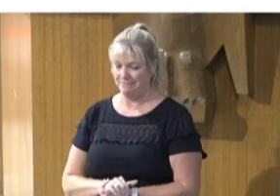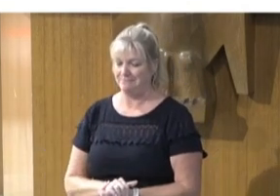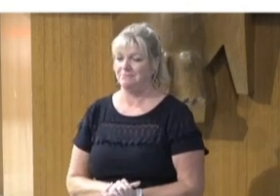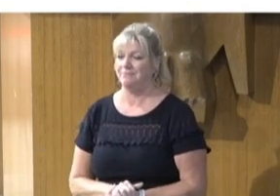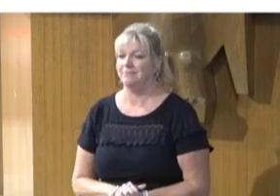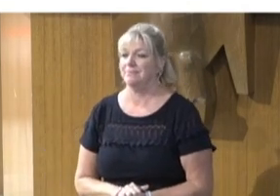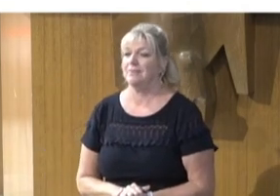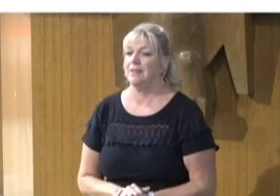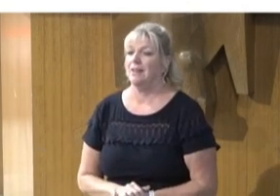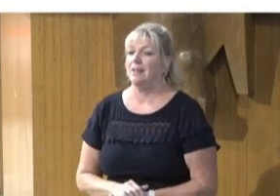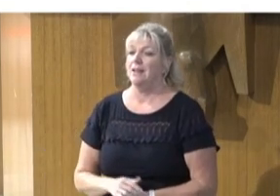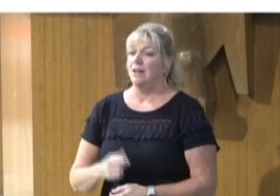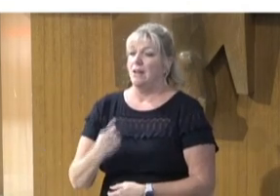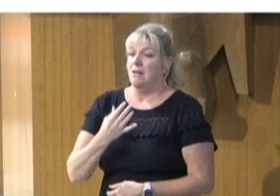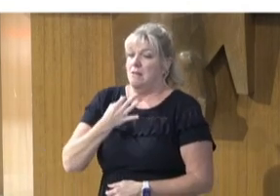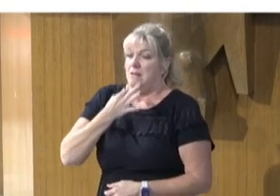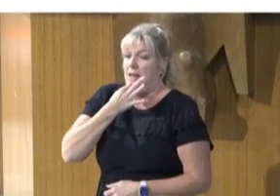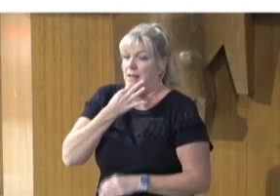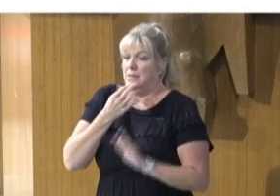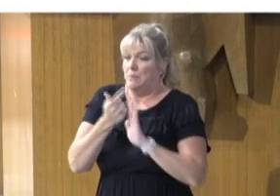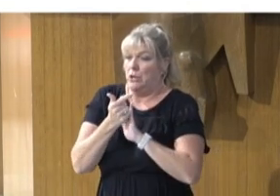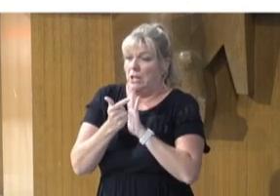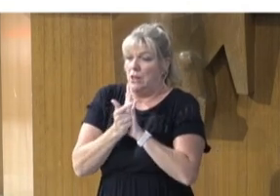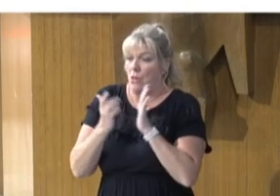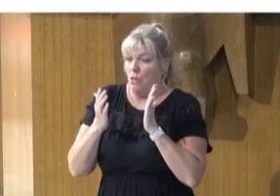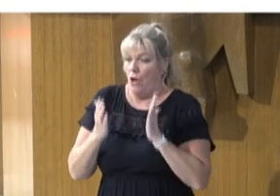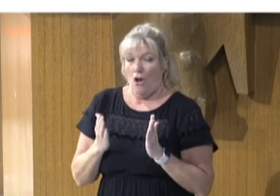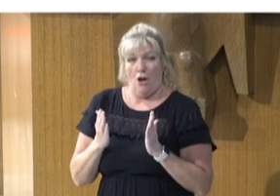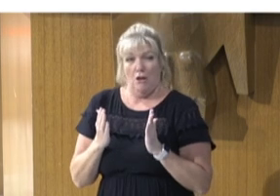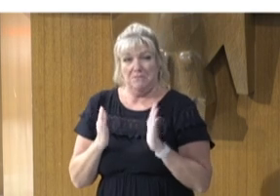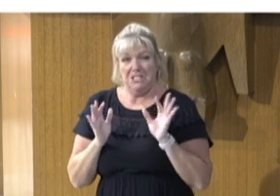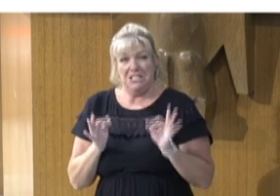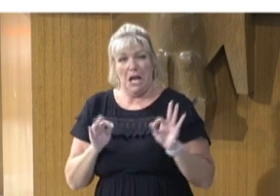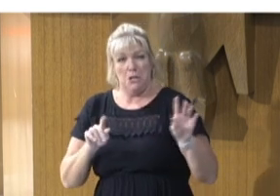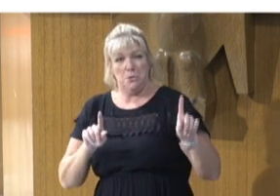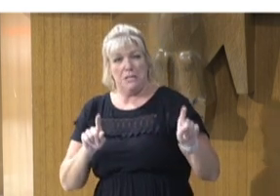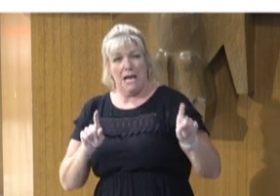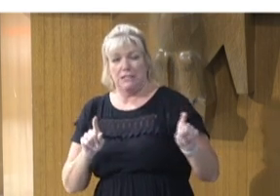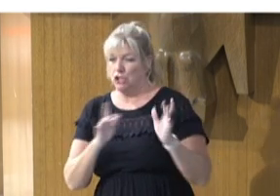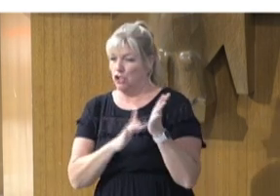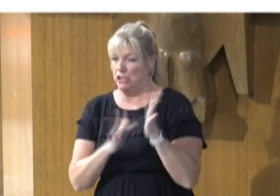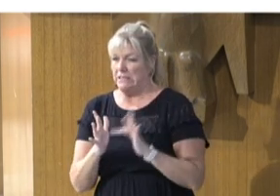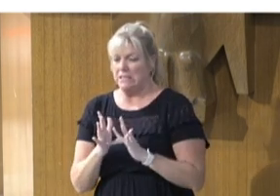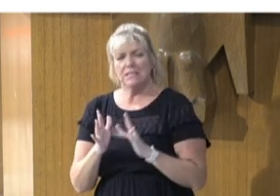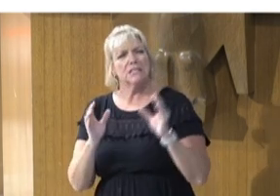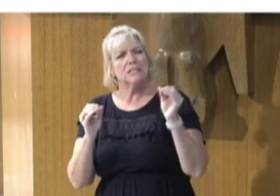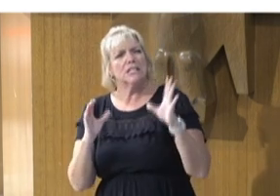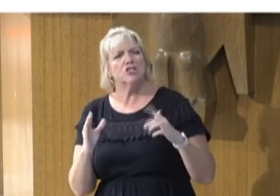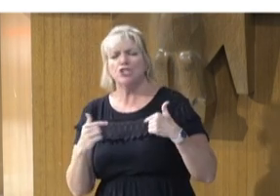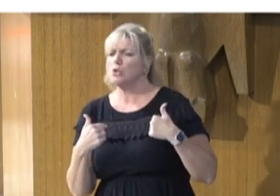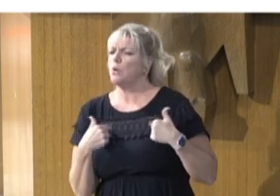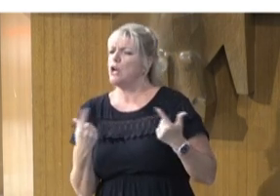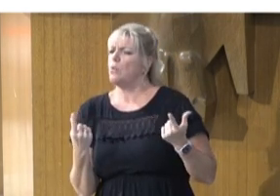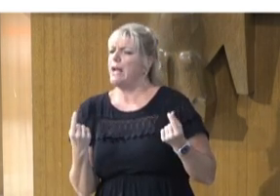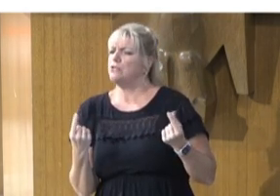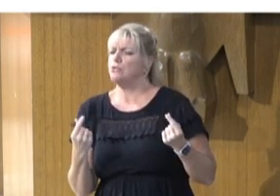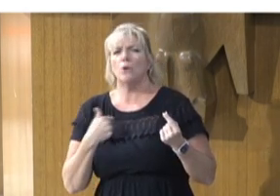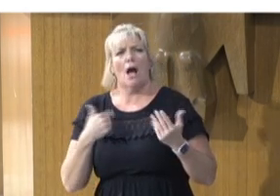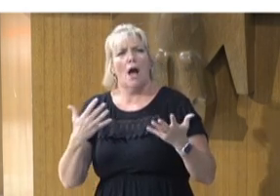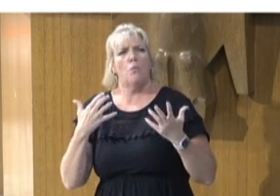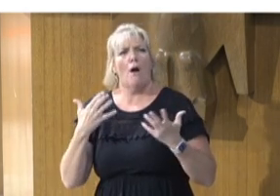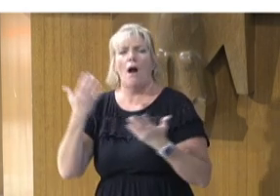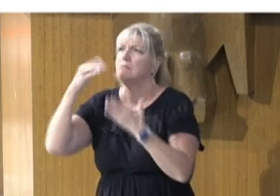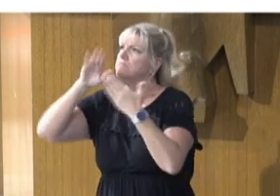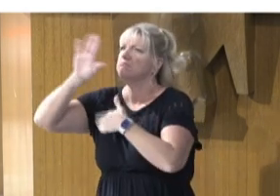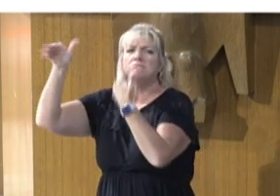An expert in the law stood up to test Jesus. Teacher, he said, what must I do to inherit eternal life?